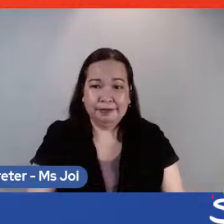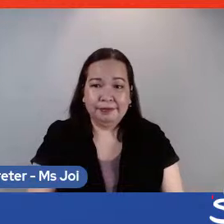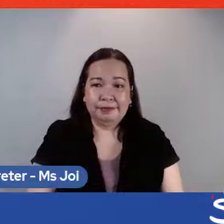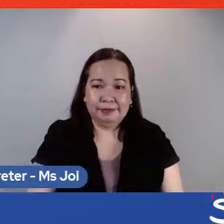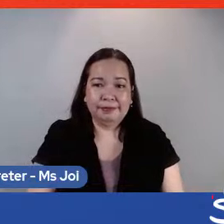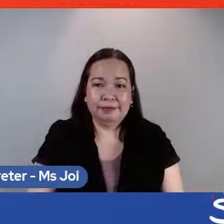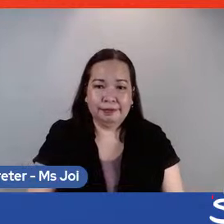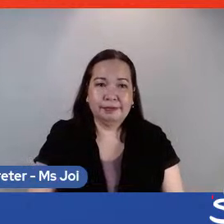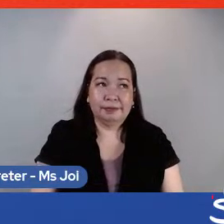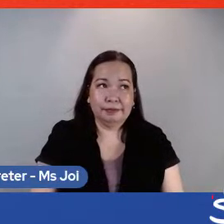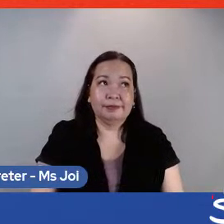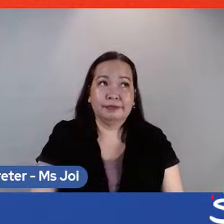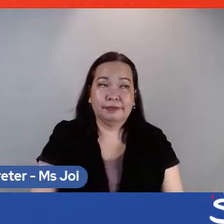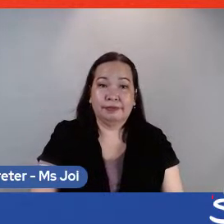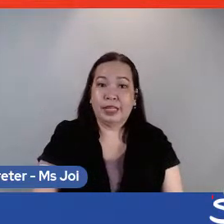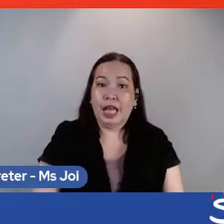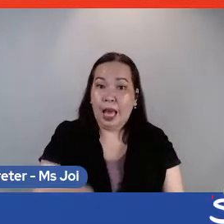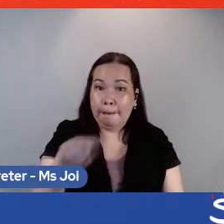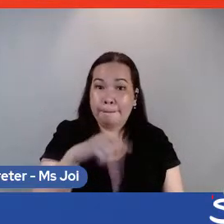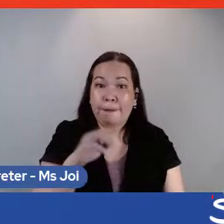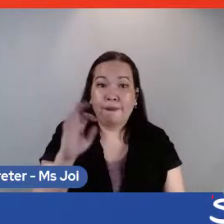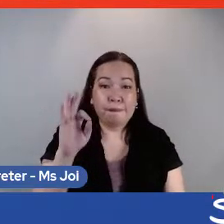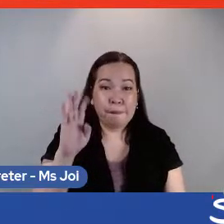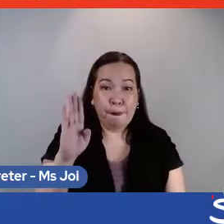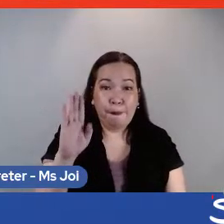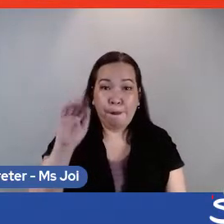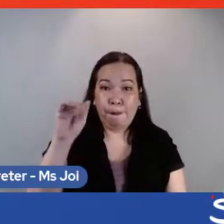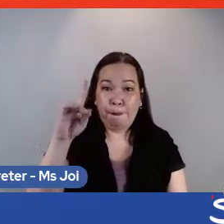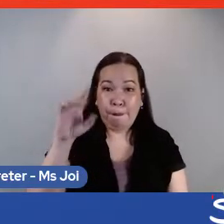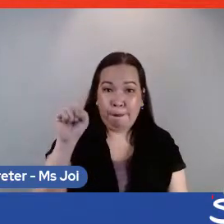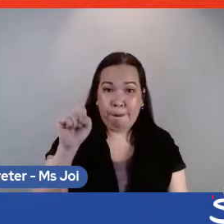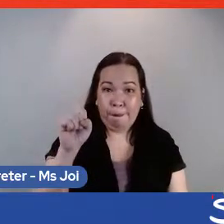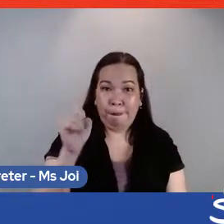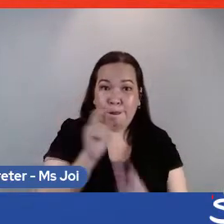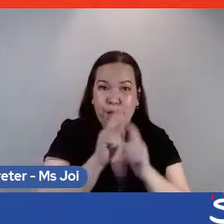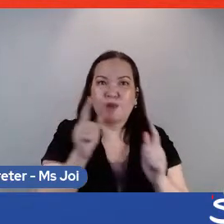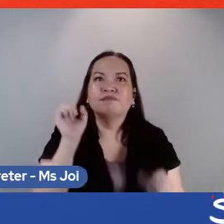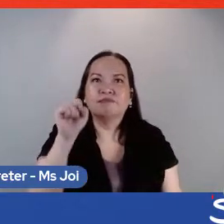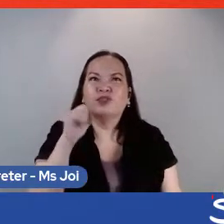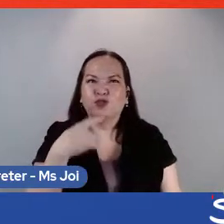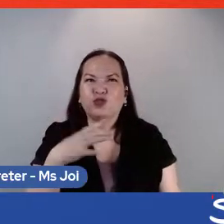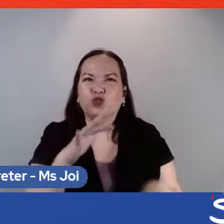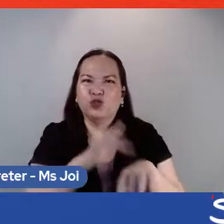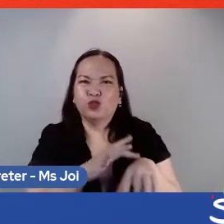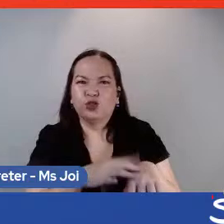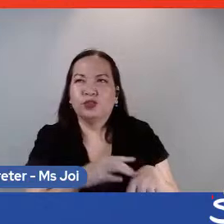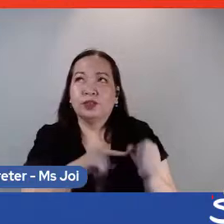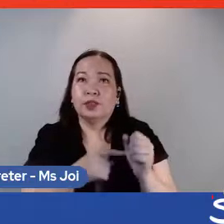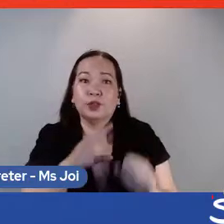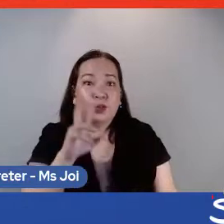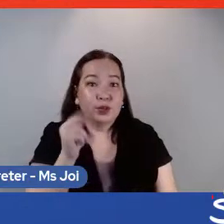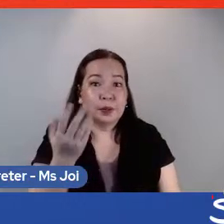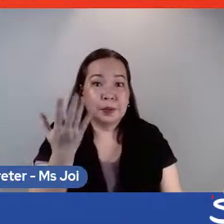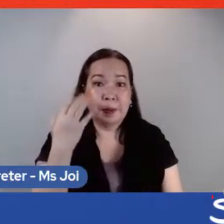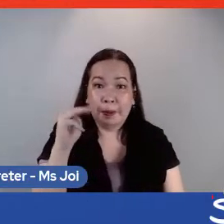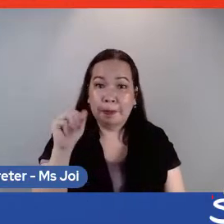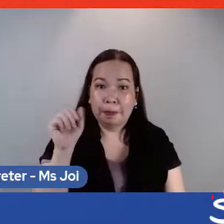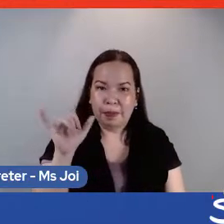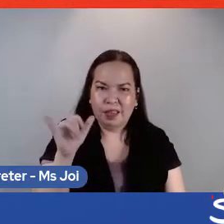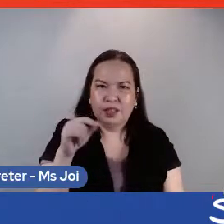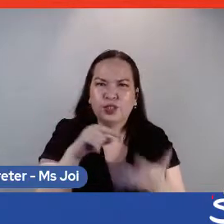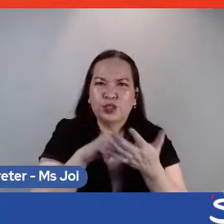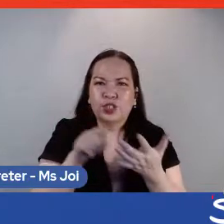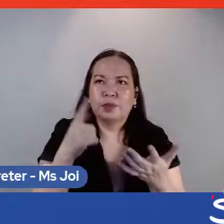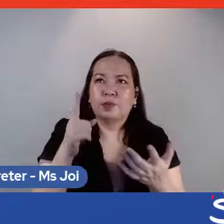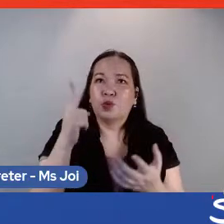The Facebook ads library has been useful to us. We started using it in May because we wanted to mark 1 year